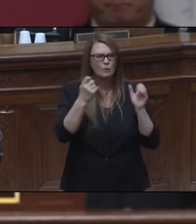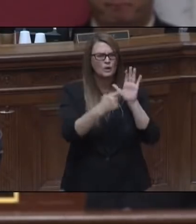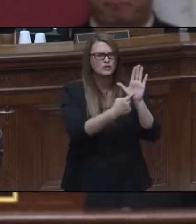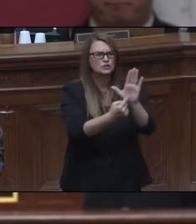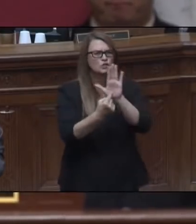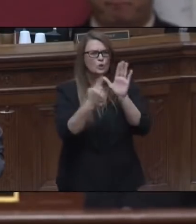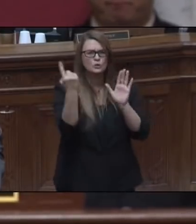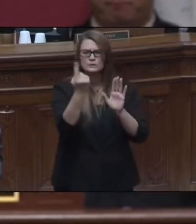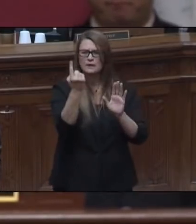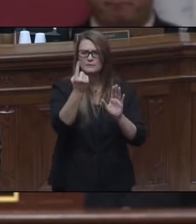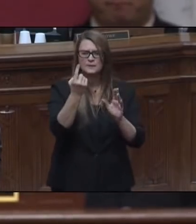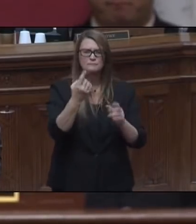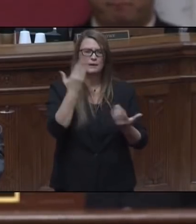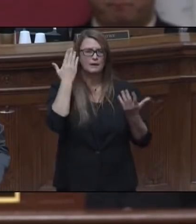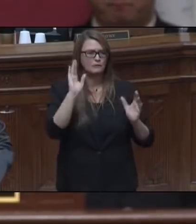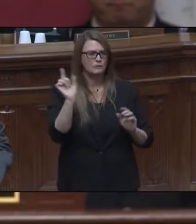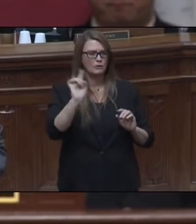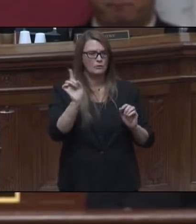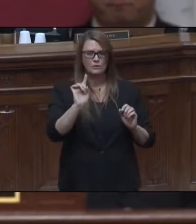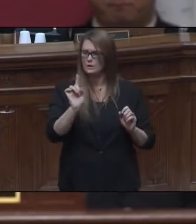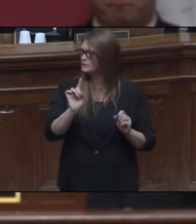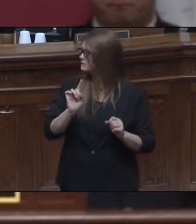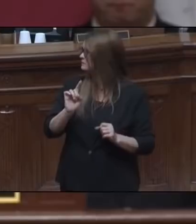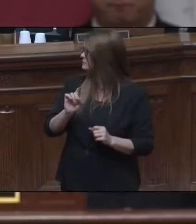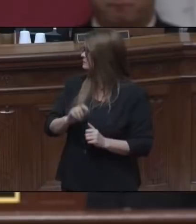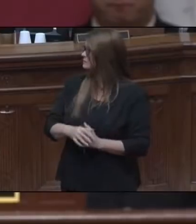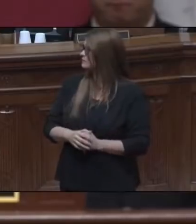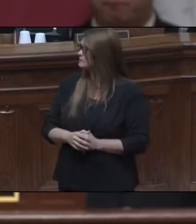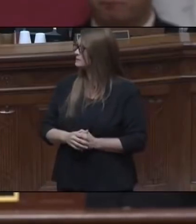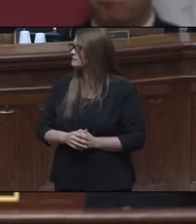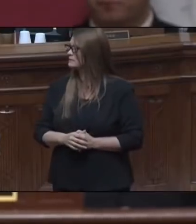it is and everything, but where is it, Jordan?